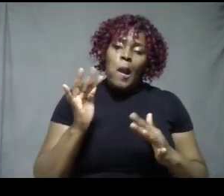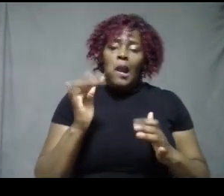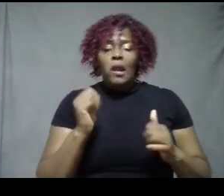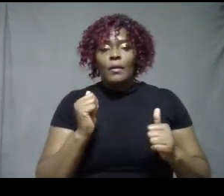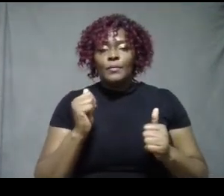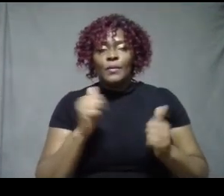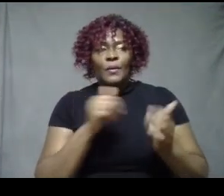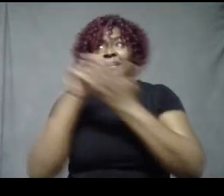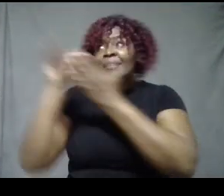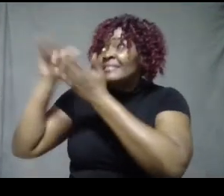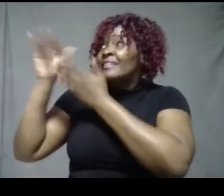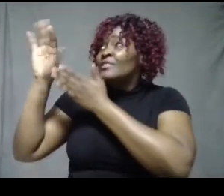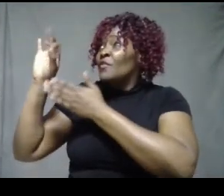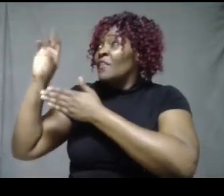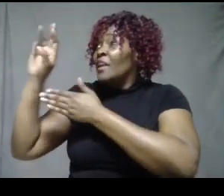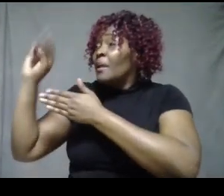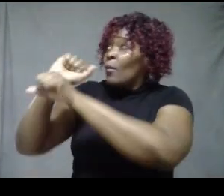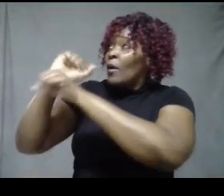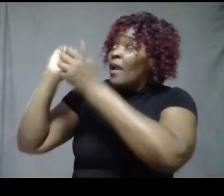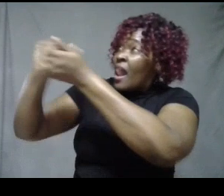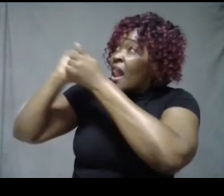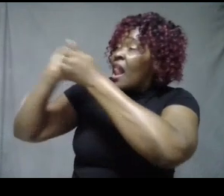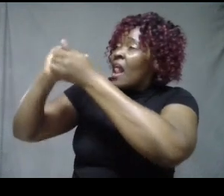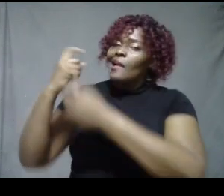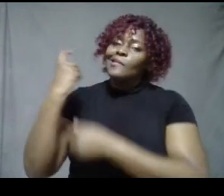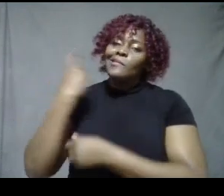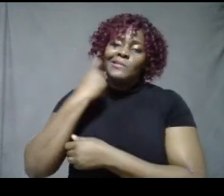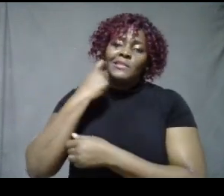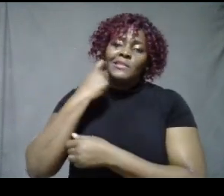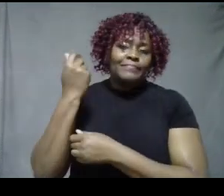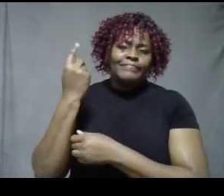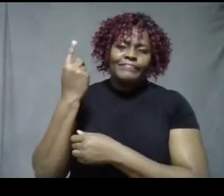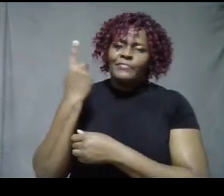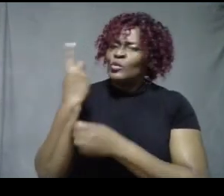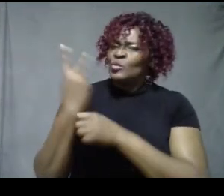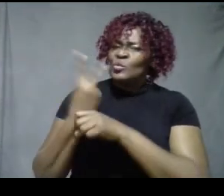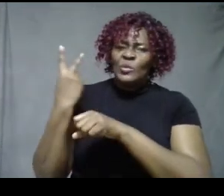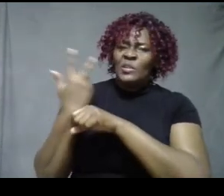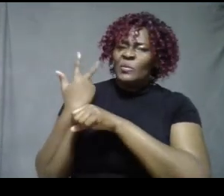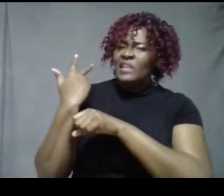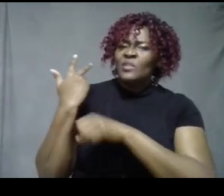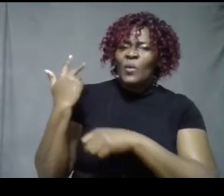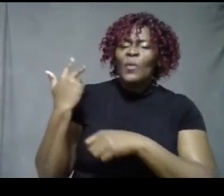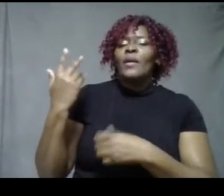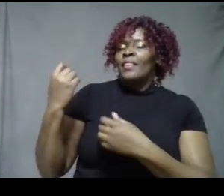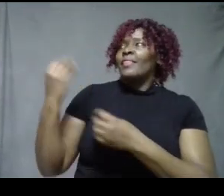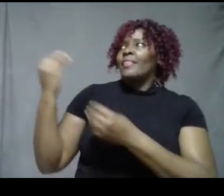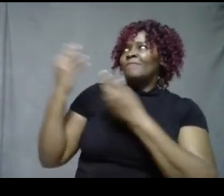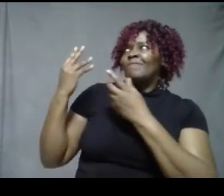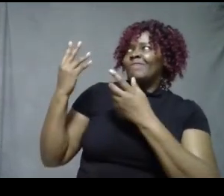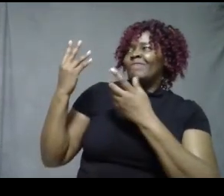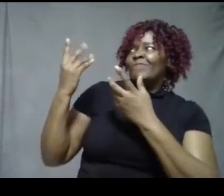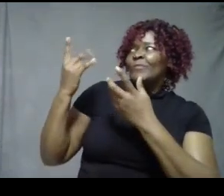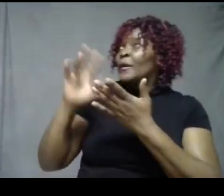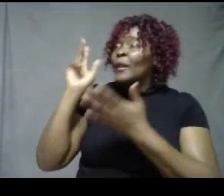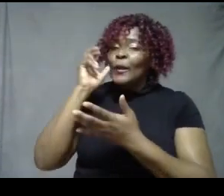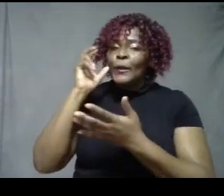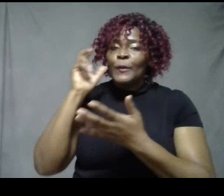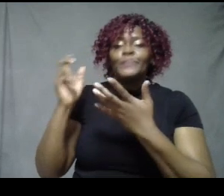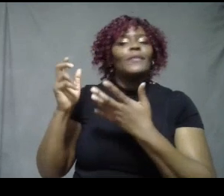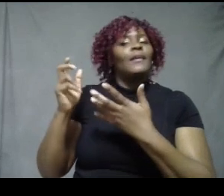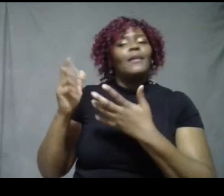FEMA, working with them. And we just heard just a couple of days back that they may not be funding. We reached out to them again